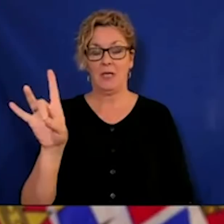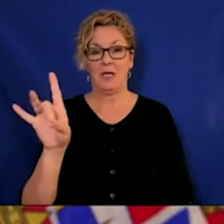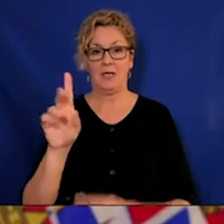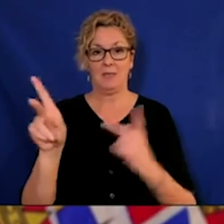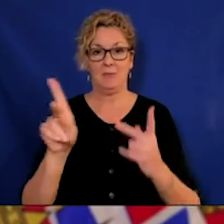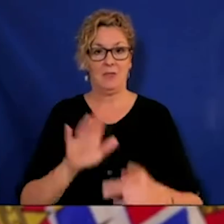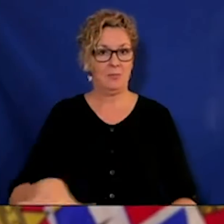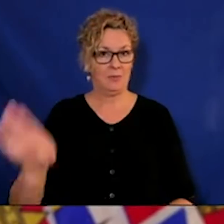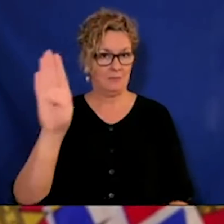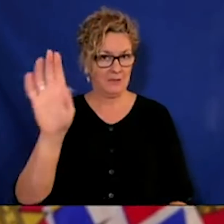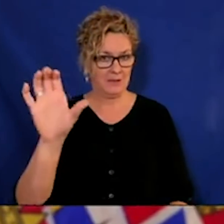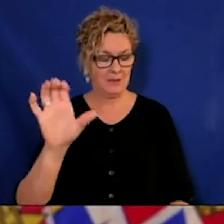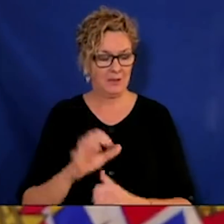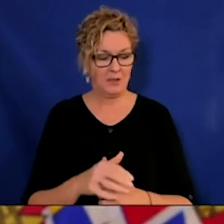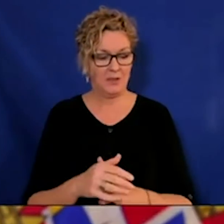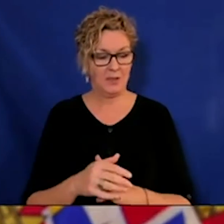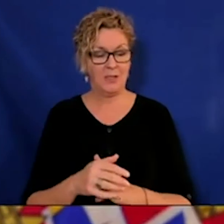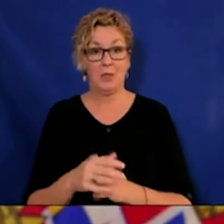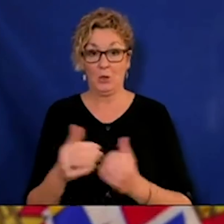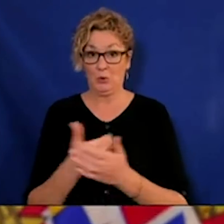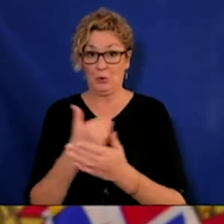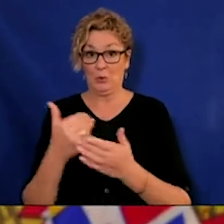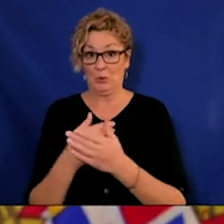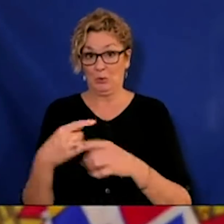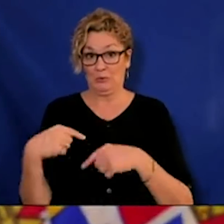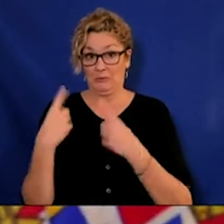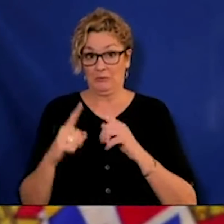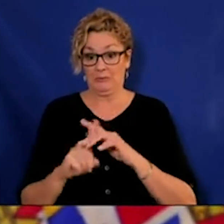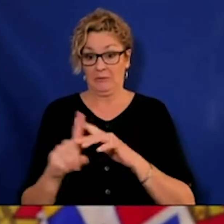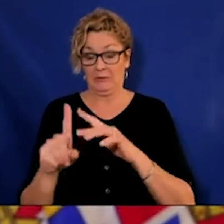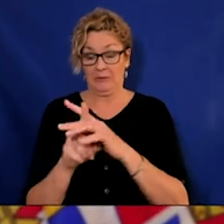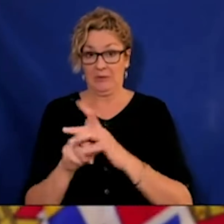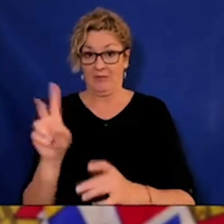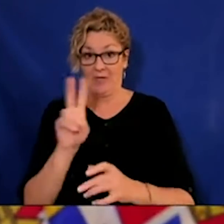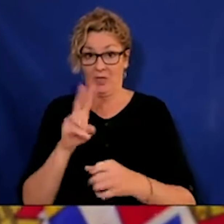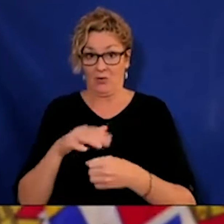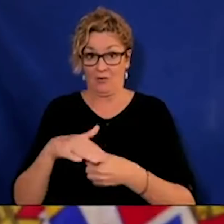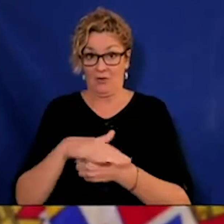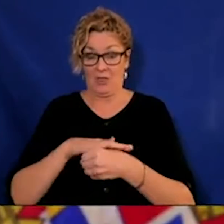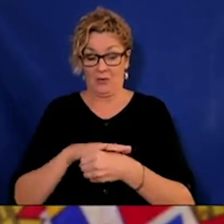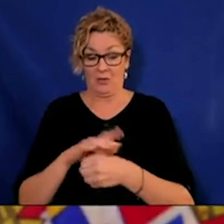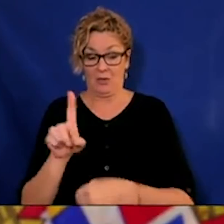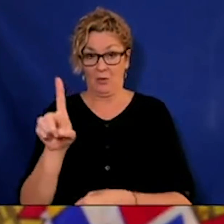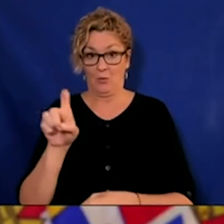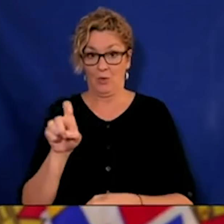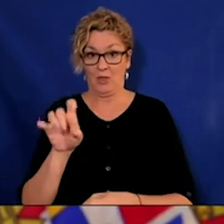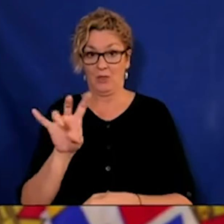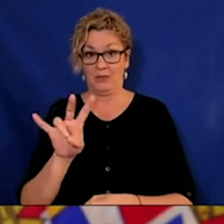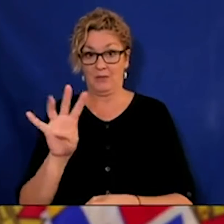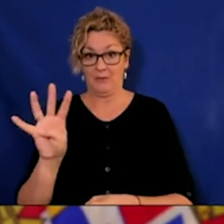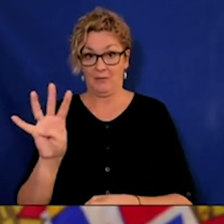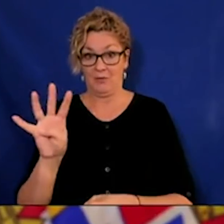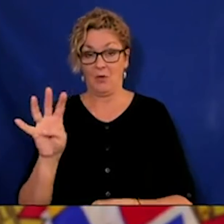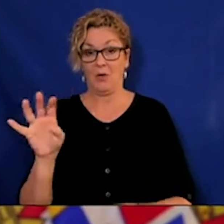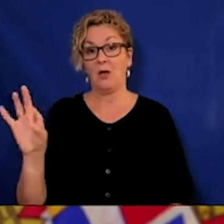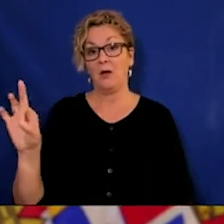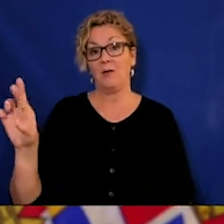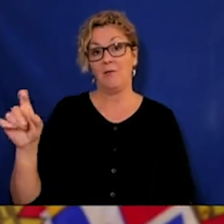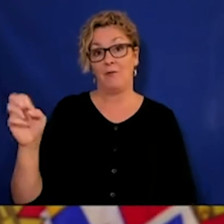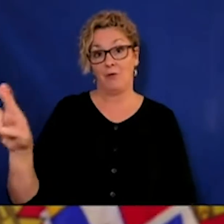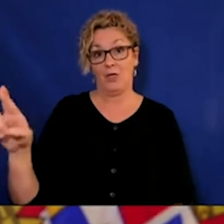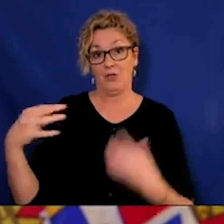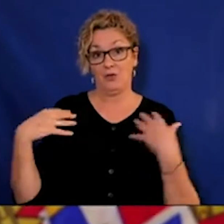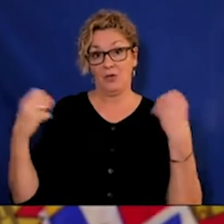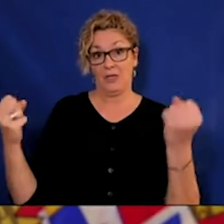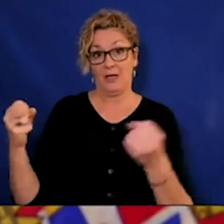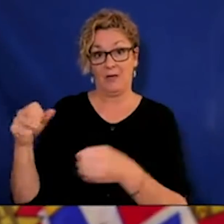34,728 people. That includes 174 people in the Vancouver Coastal Health Region,